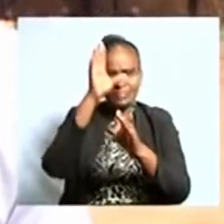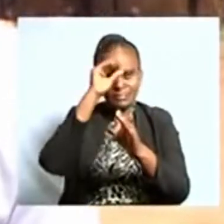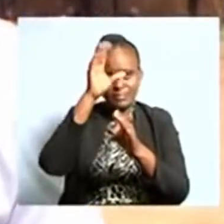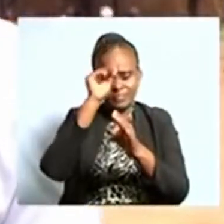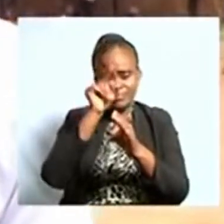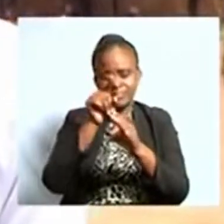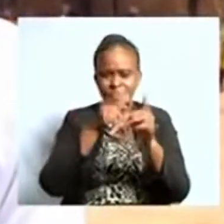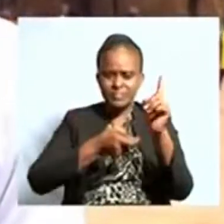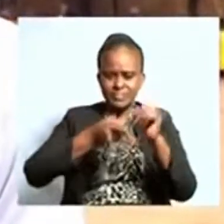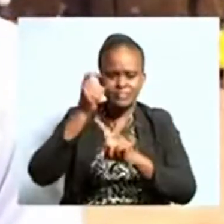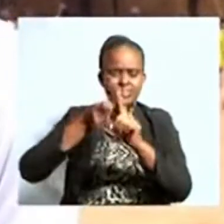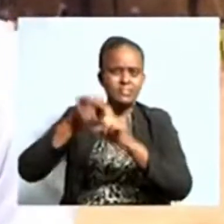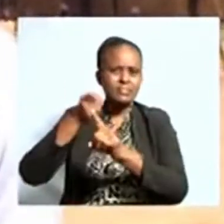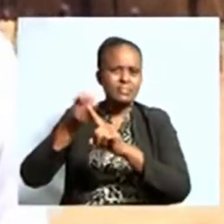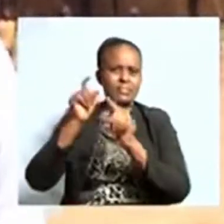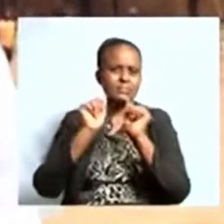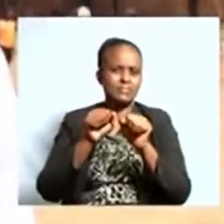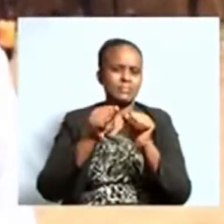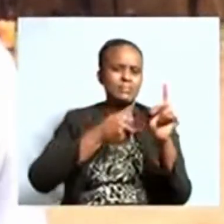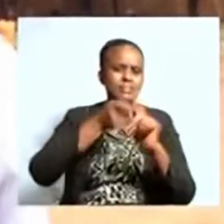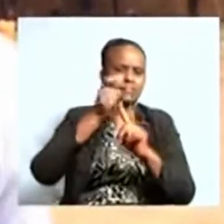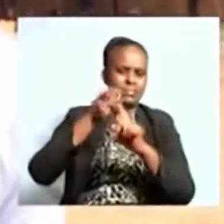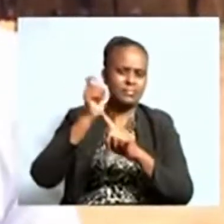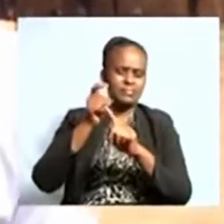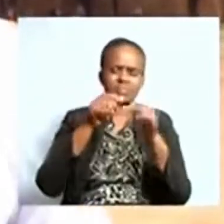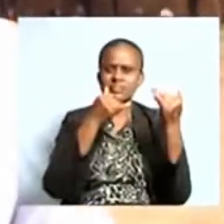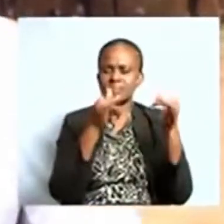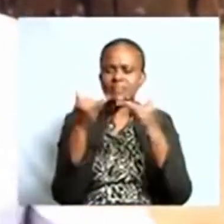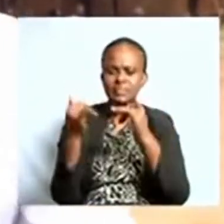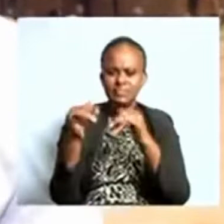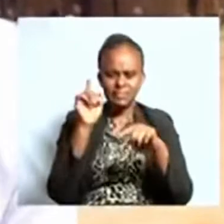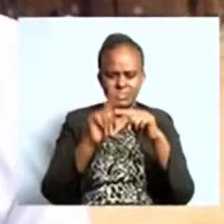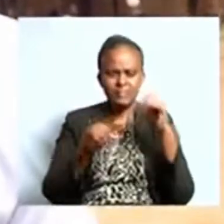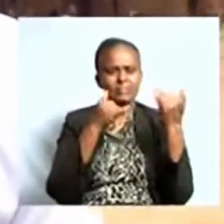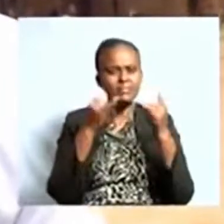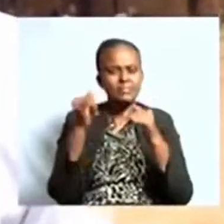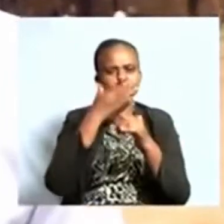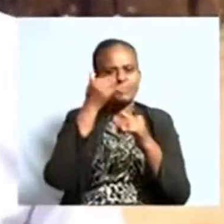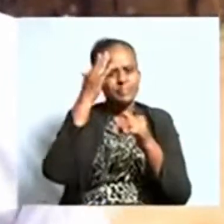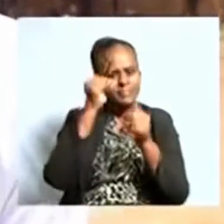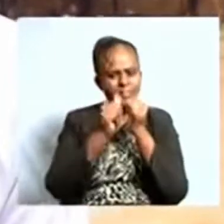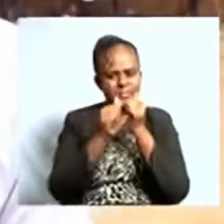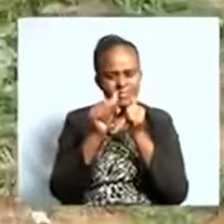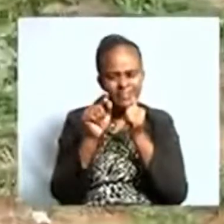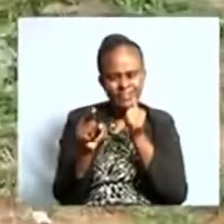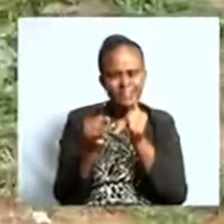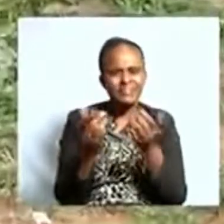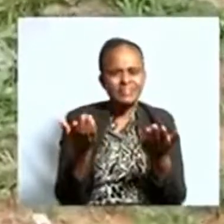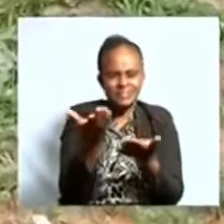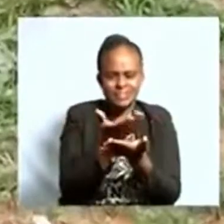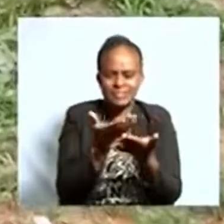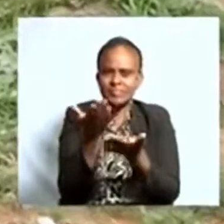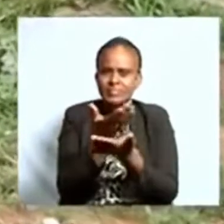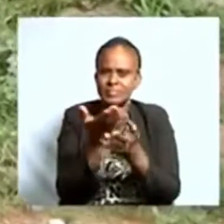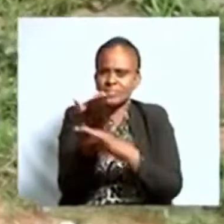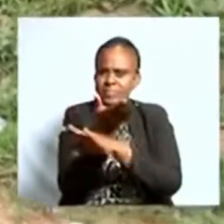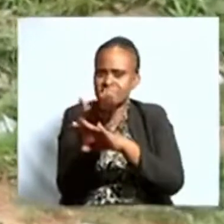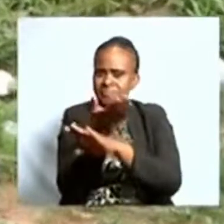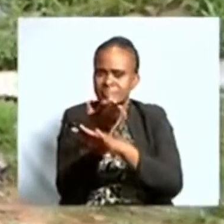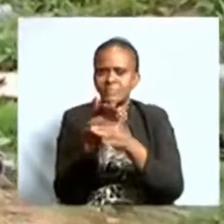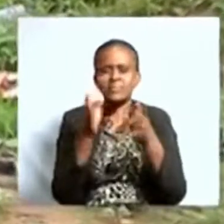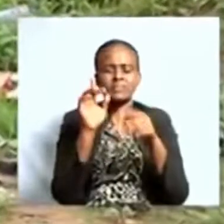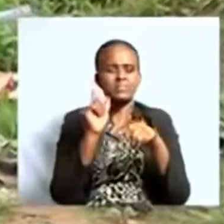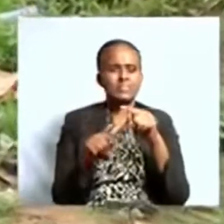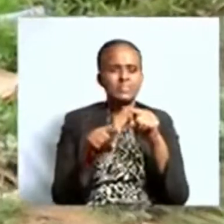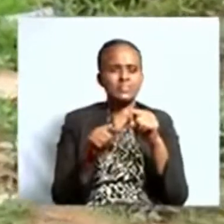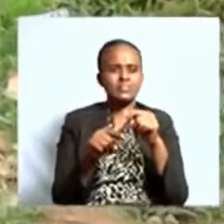to injuries. They are prone to injuries, they cannot play their best because grounds na surface sichita allow. Yeah, but at